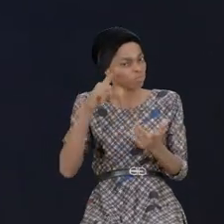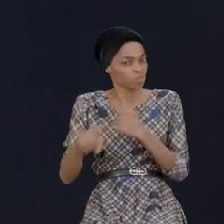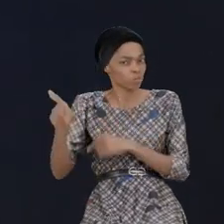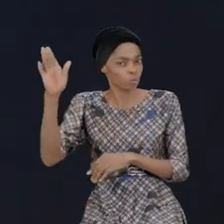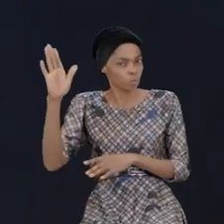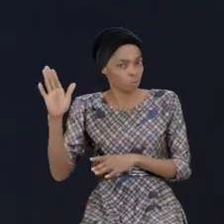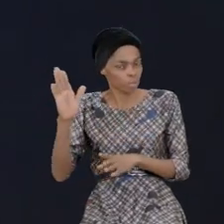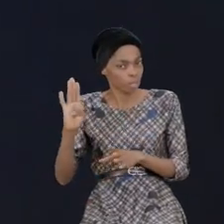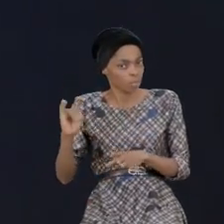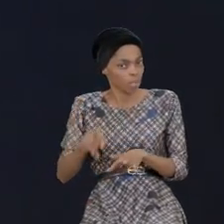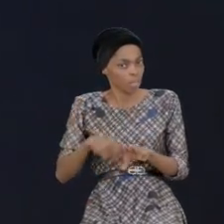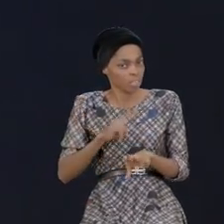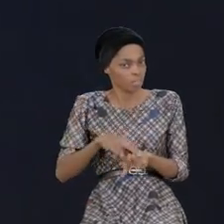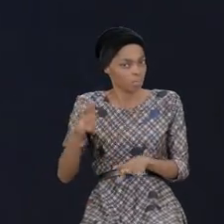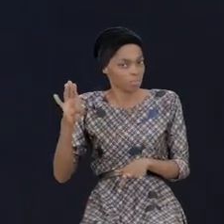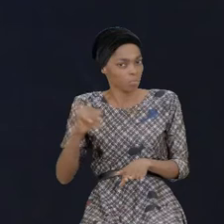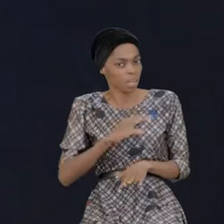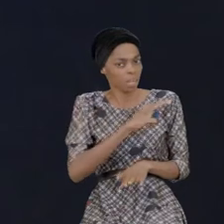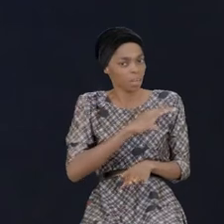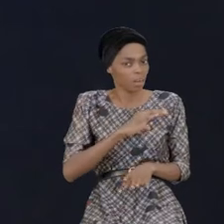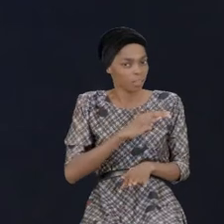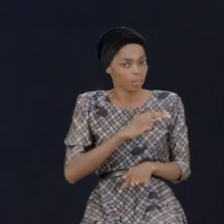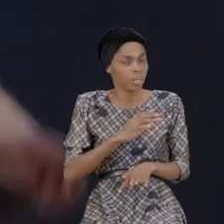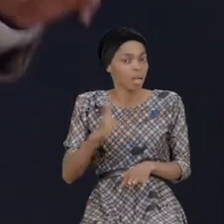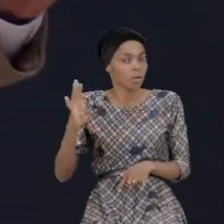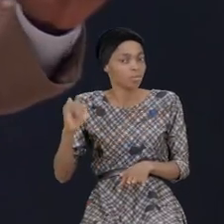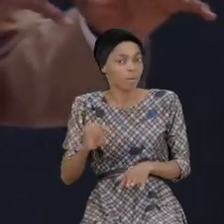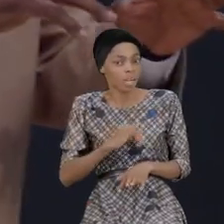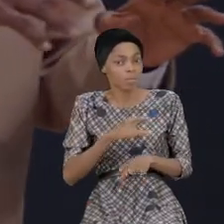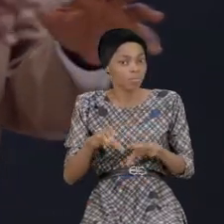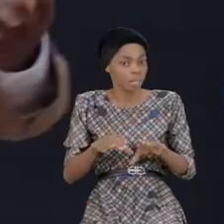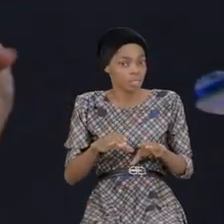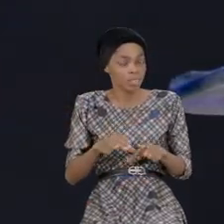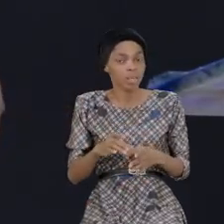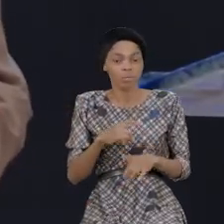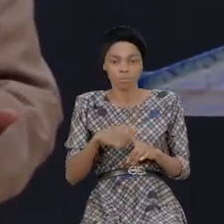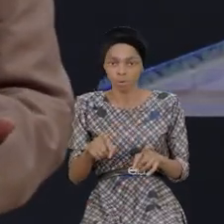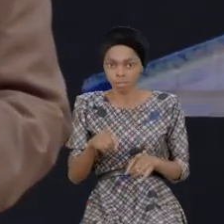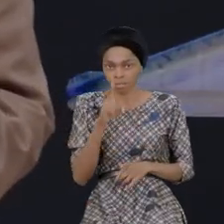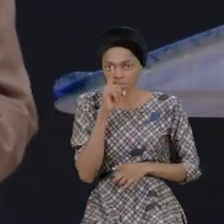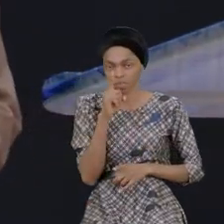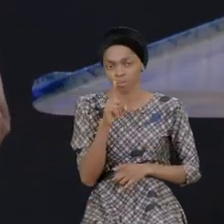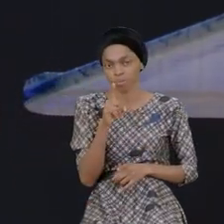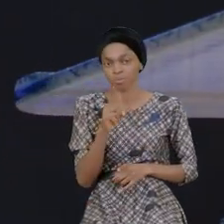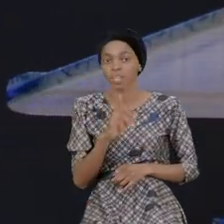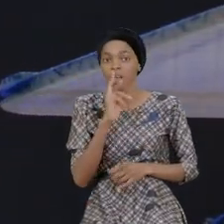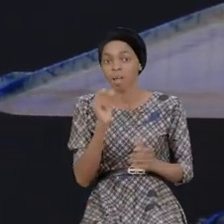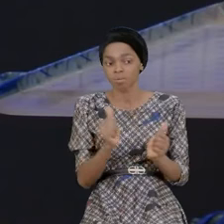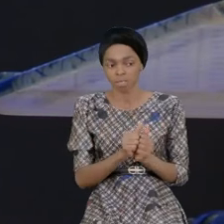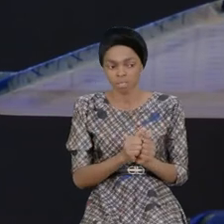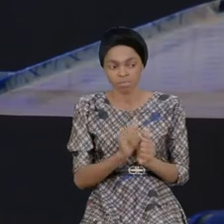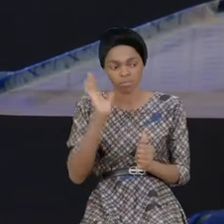by nature, by character, by habit, and by practice. But you are with